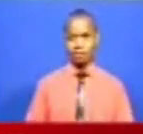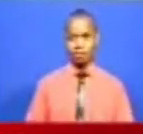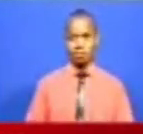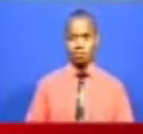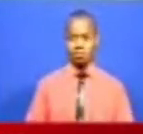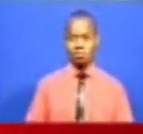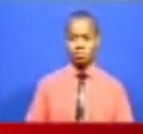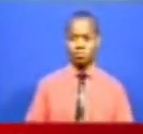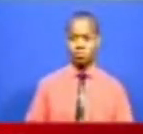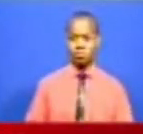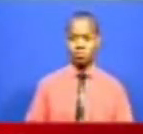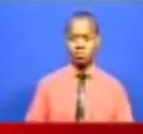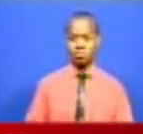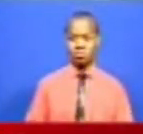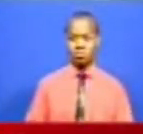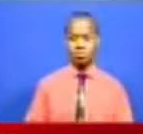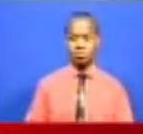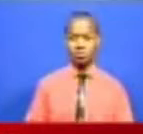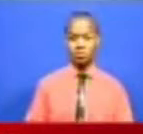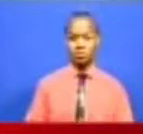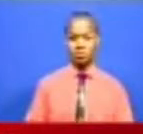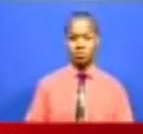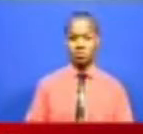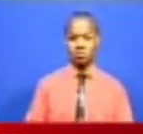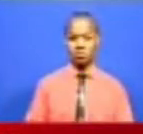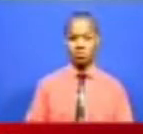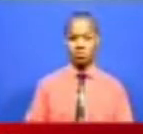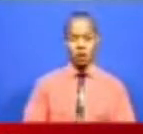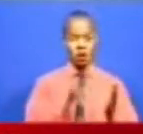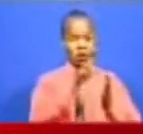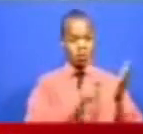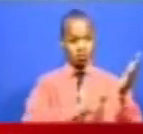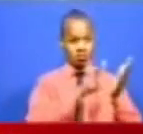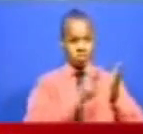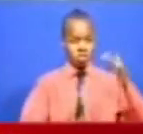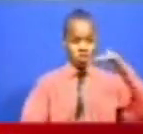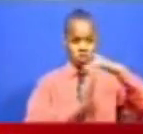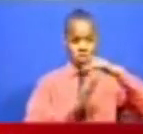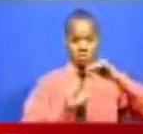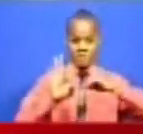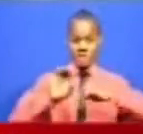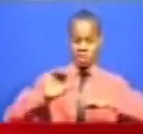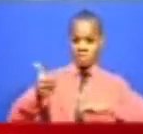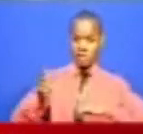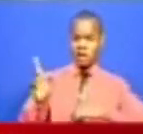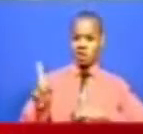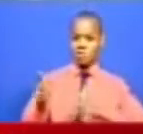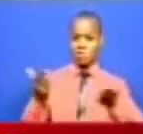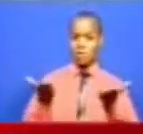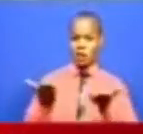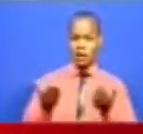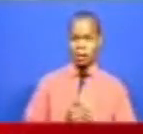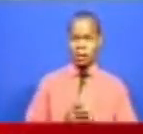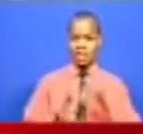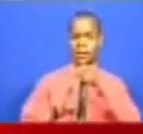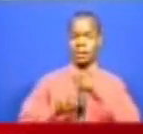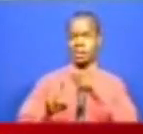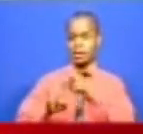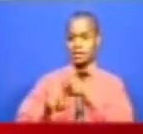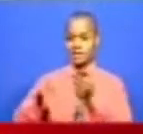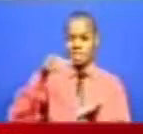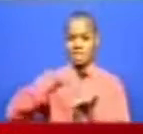run through the top three counties. Nairobi at 66 cases,